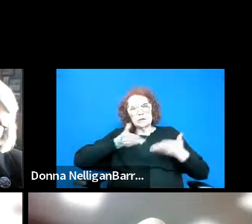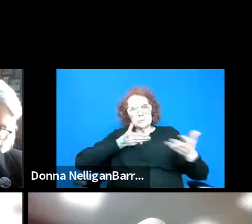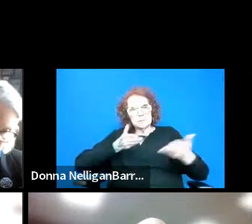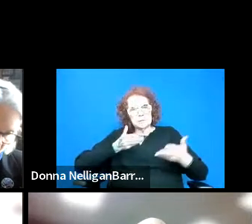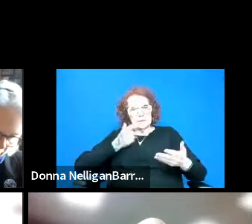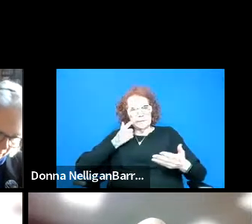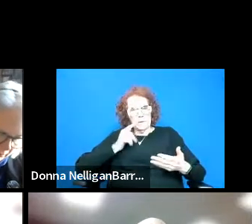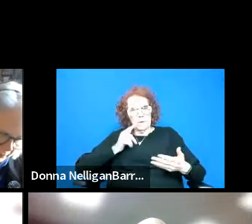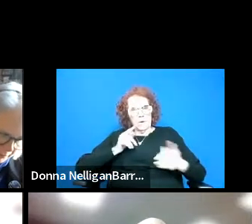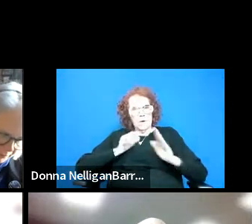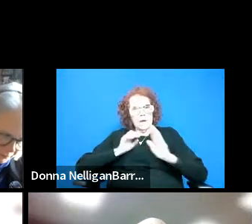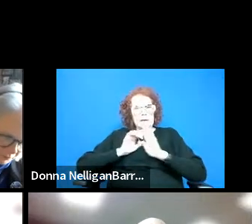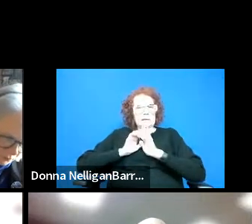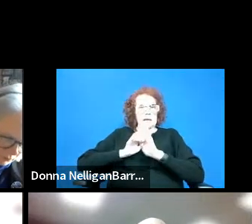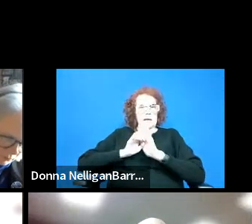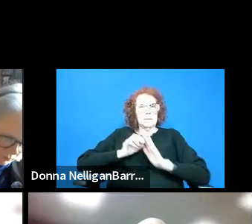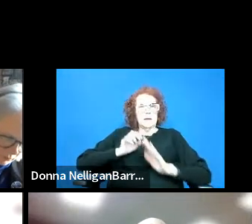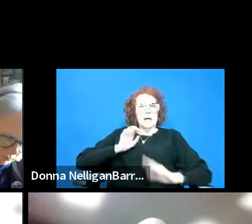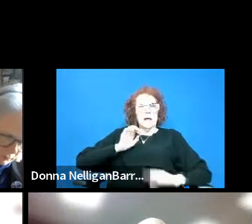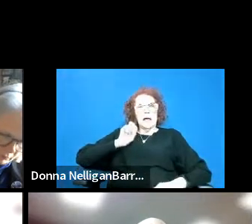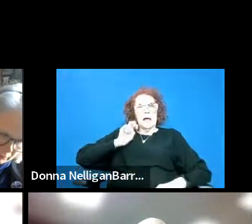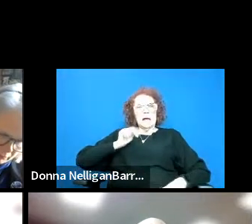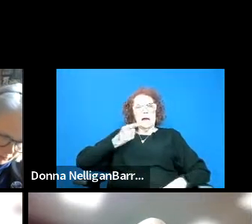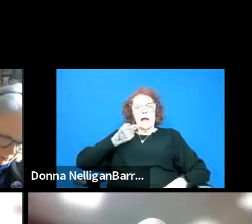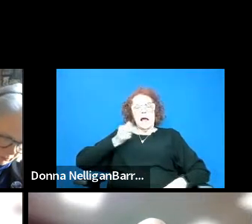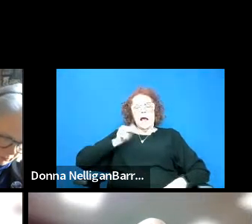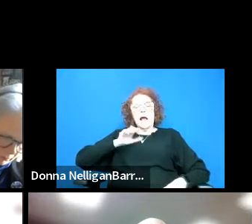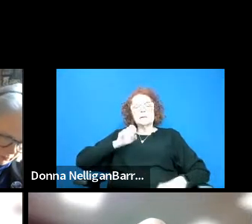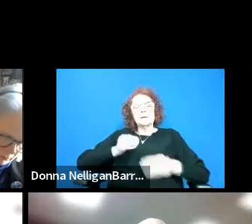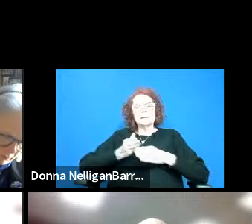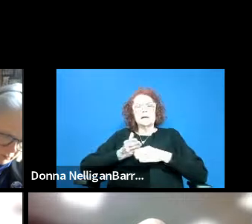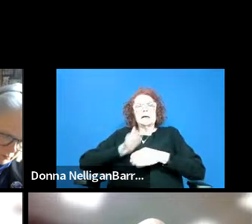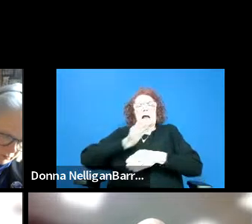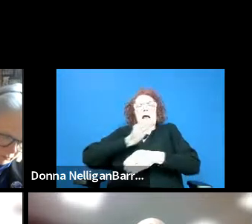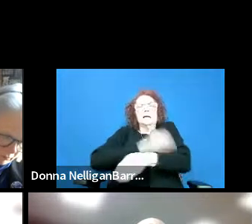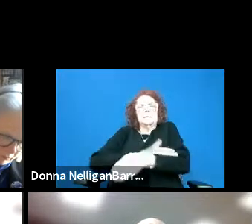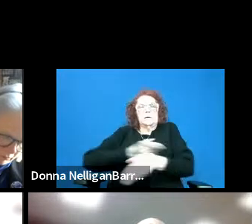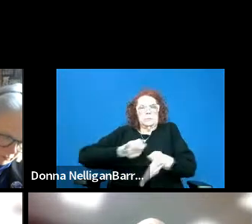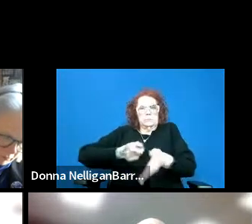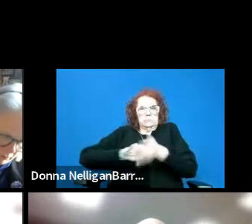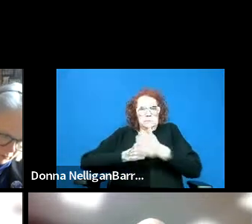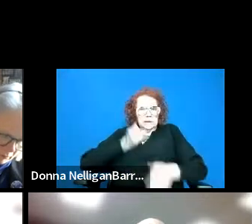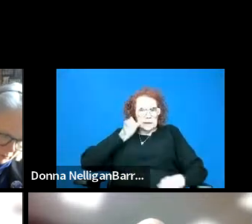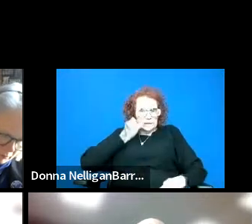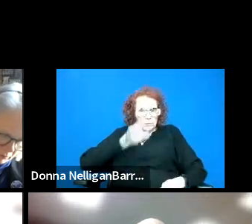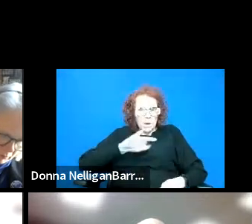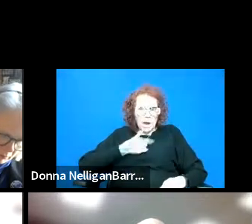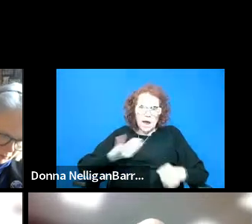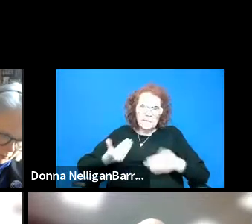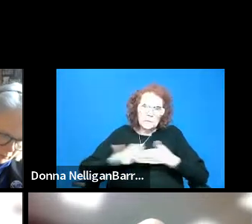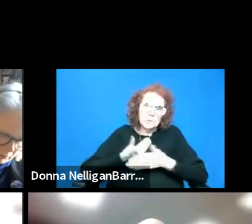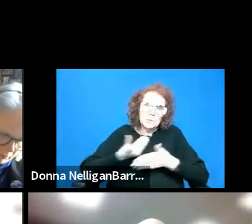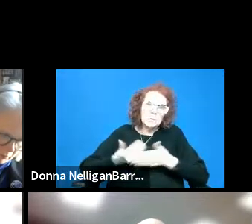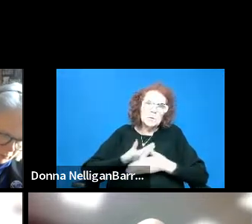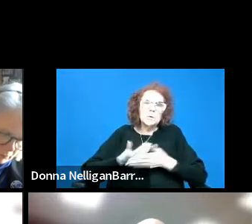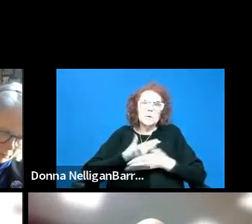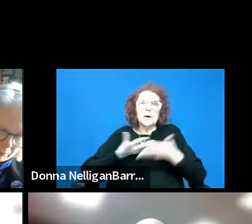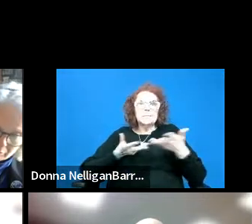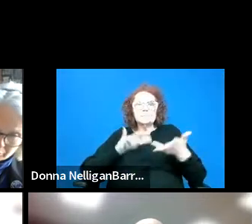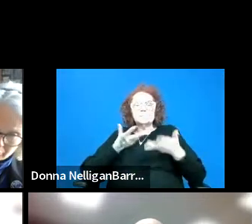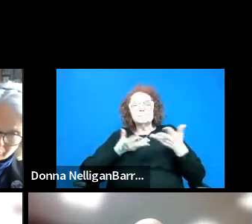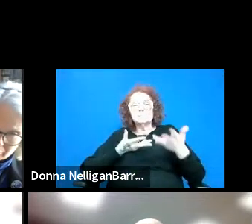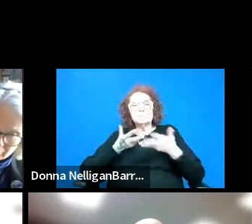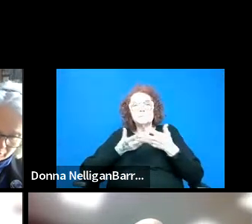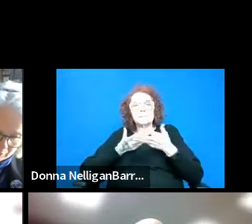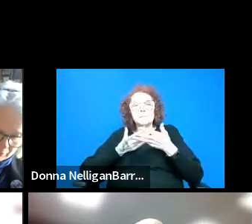if Infor brings a new bell and whistle into the product, we're going to sit down with them, digest it, understand it, take it